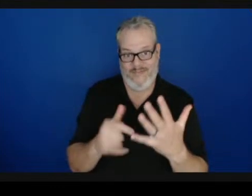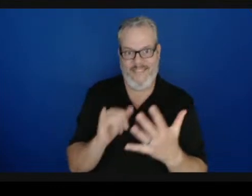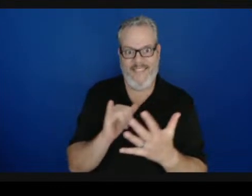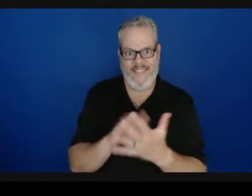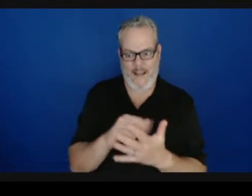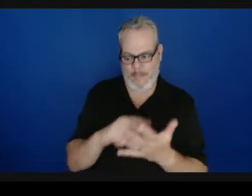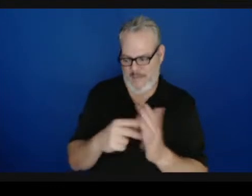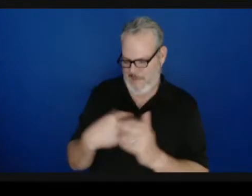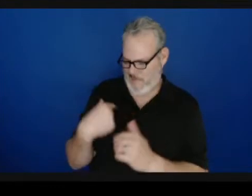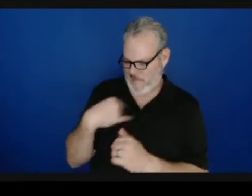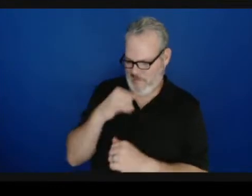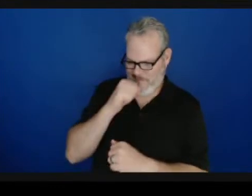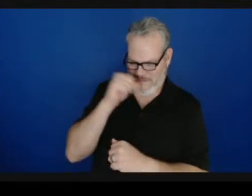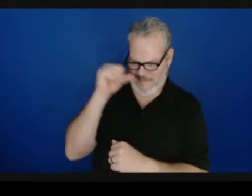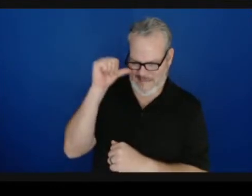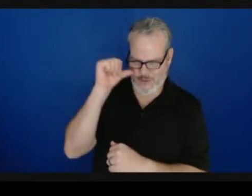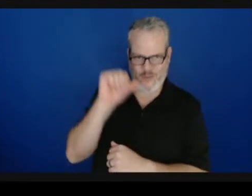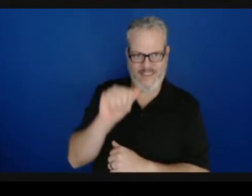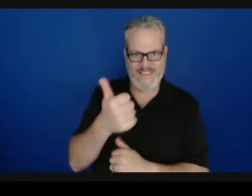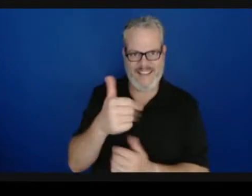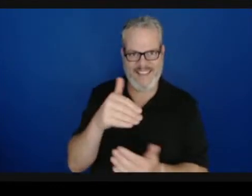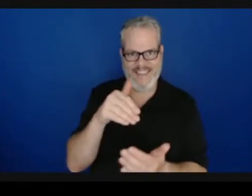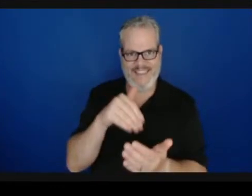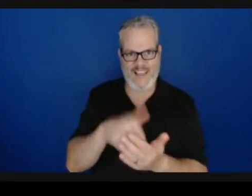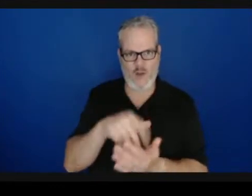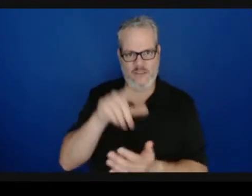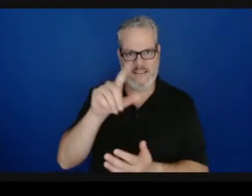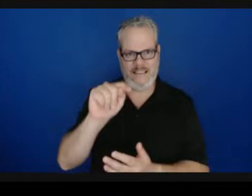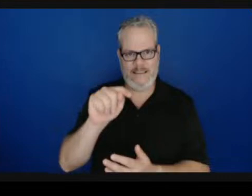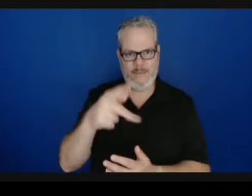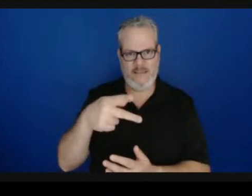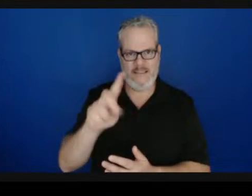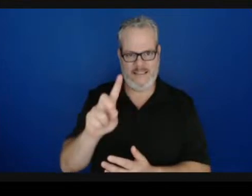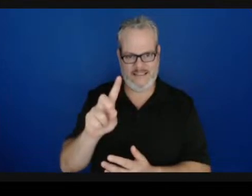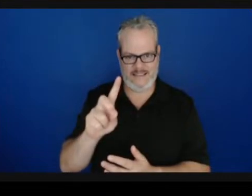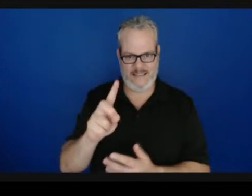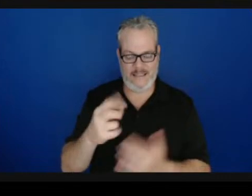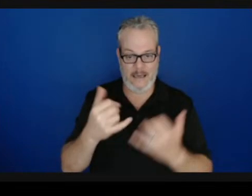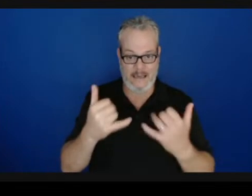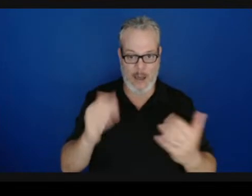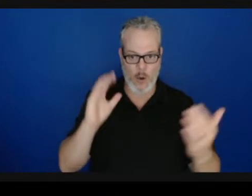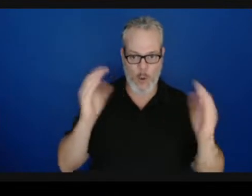yesterday. So now I'll jump back down to the other update and note the previous gas emissions